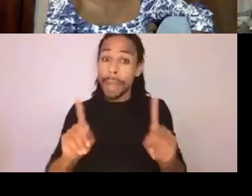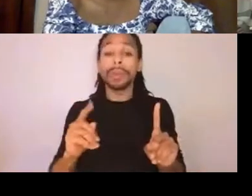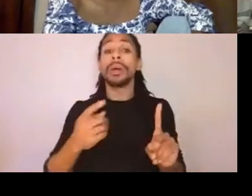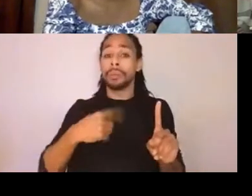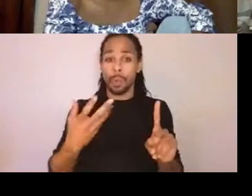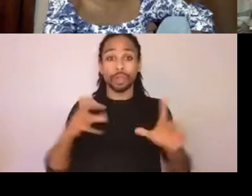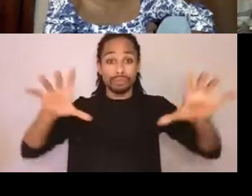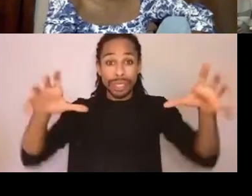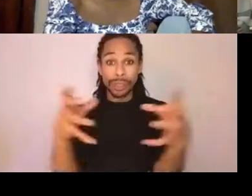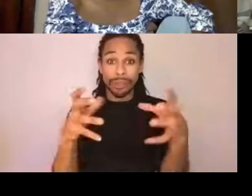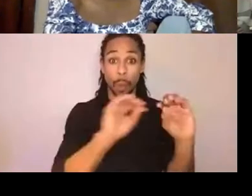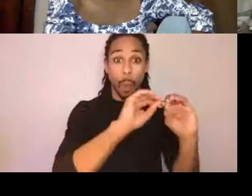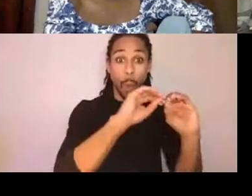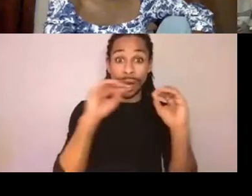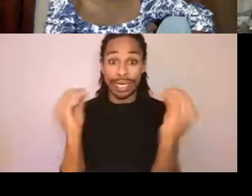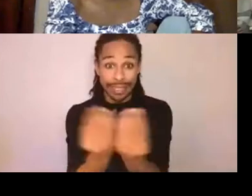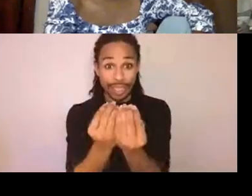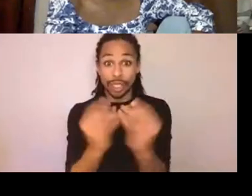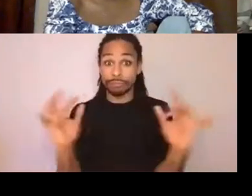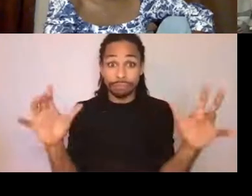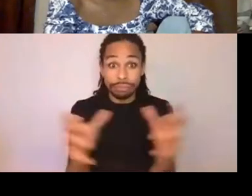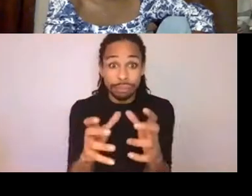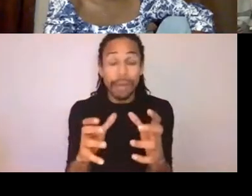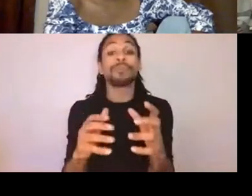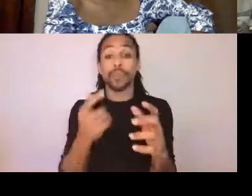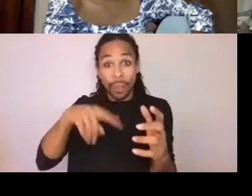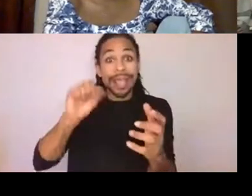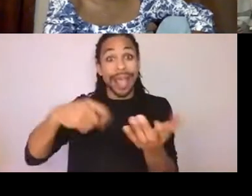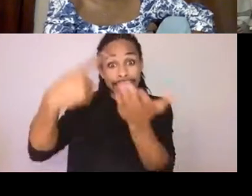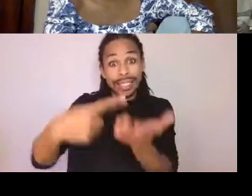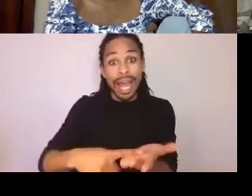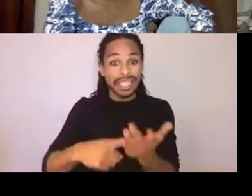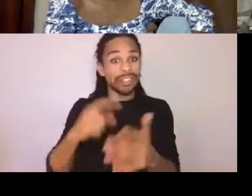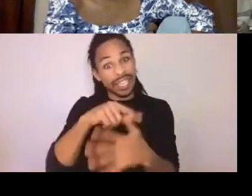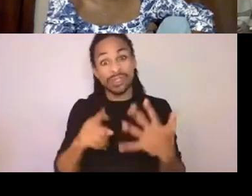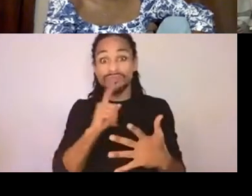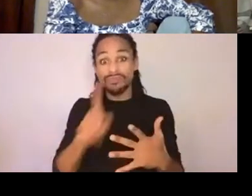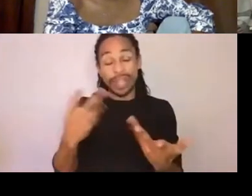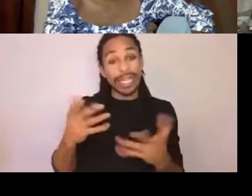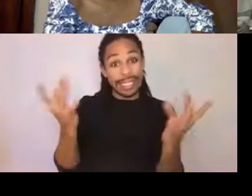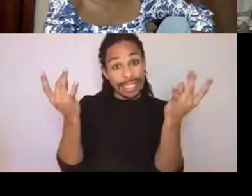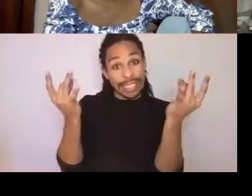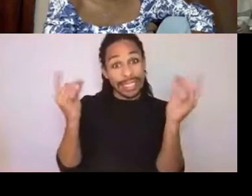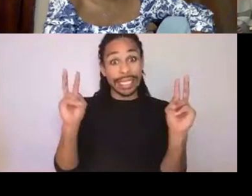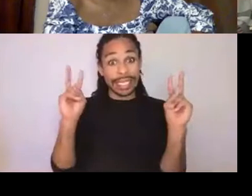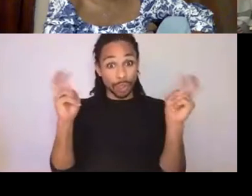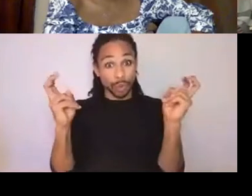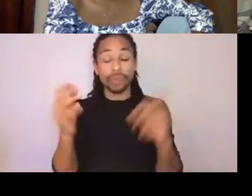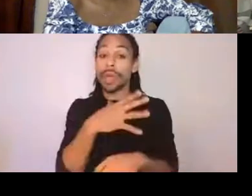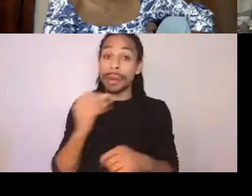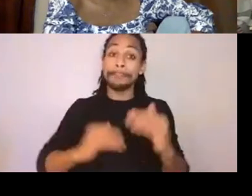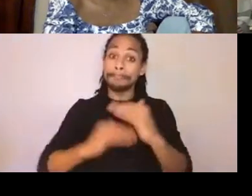organizations so that we could actually discuss these thorny issues and try to build mutual understanding and